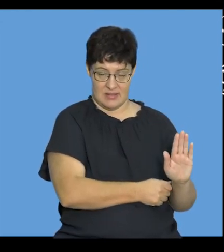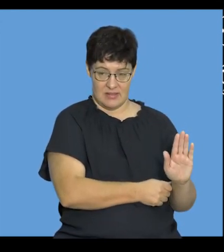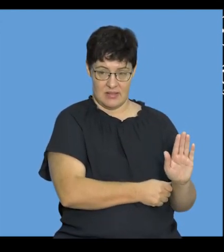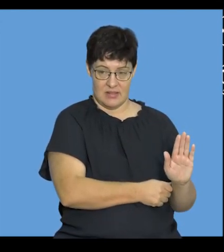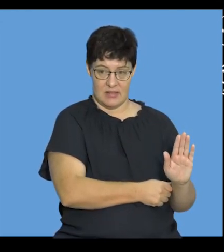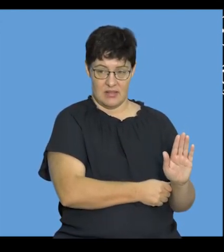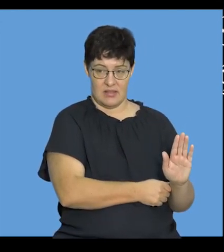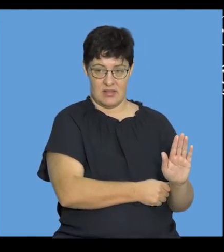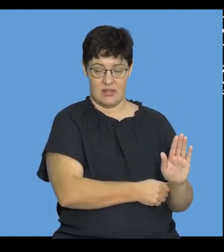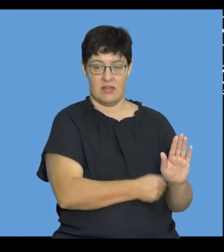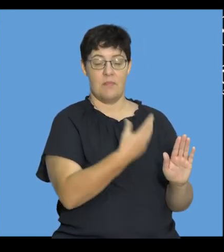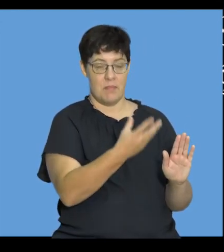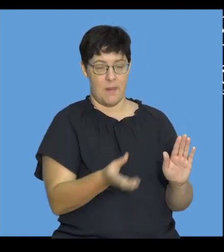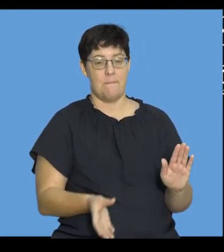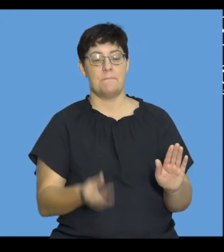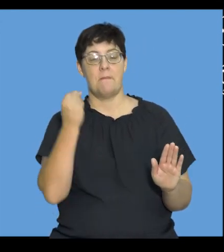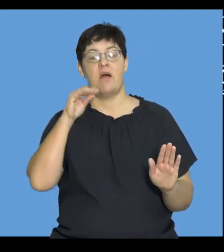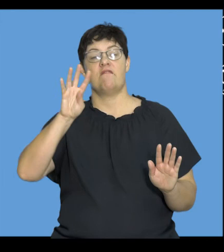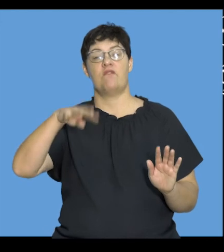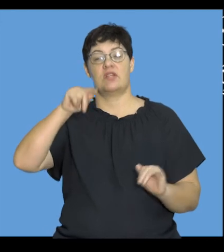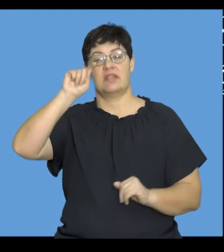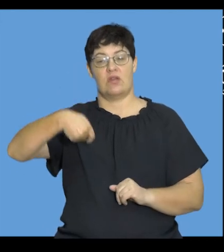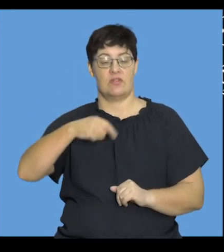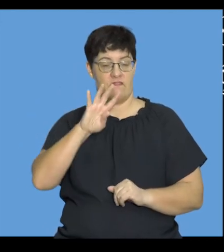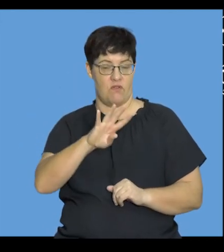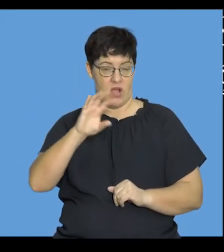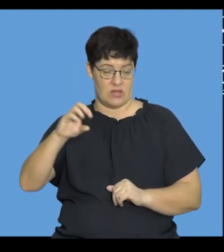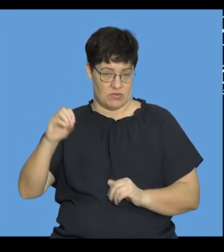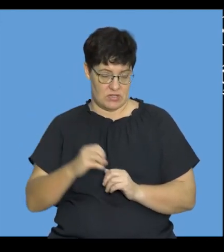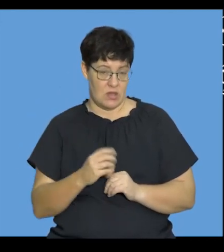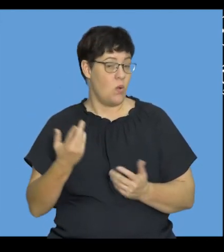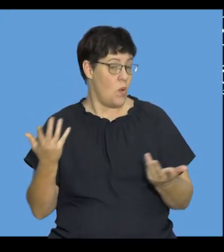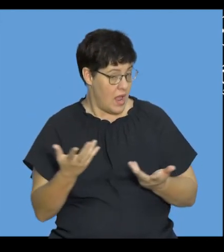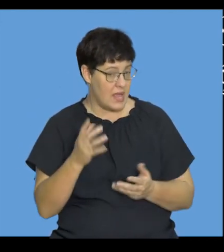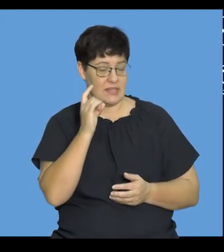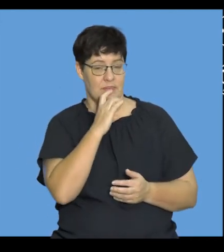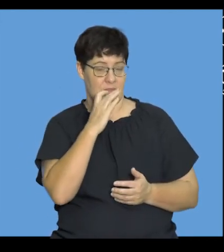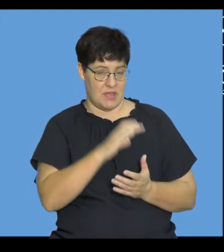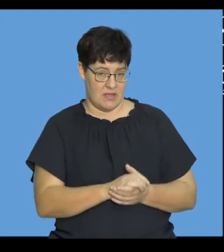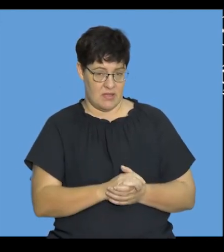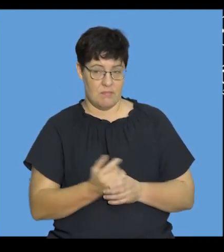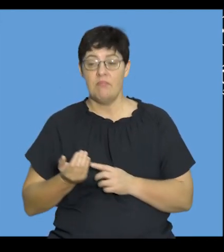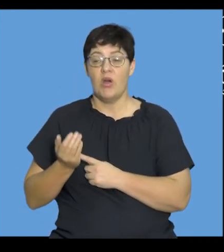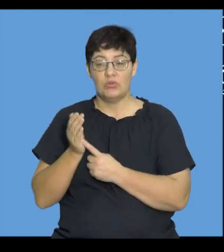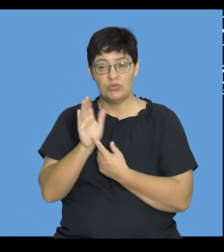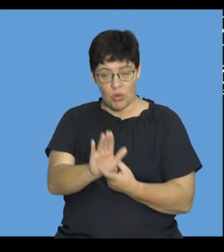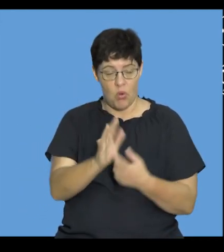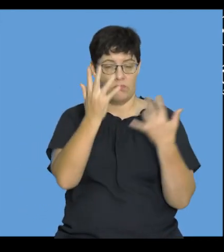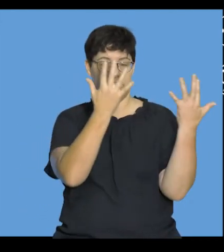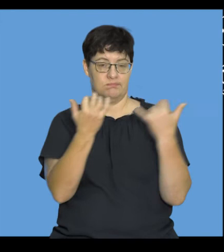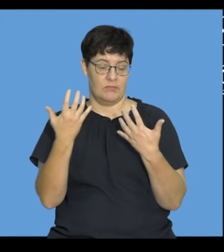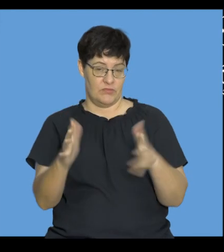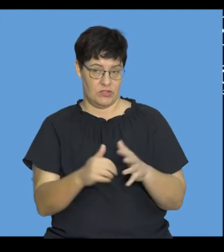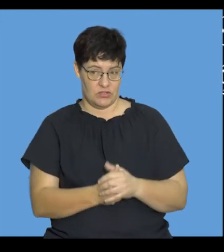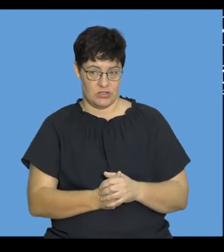to receive 14,400 in September, and I've shown you that calculation. Then